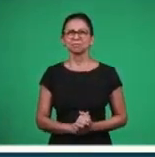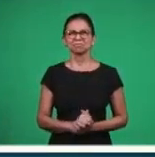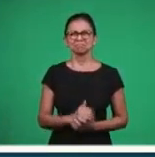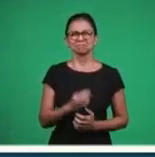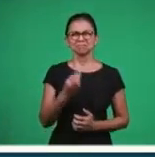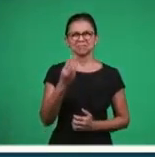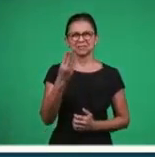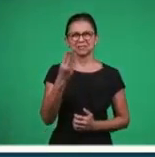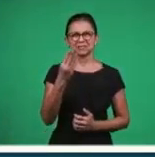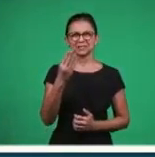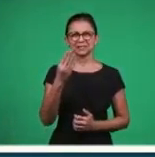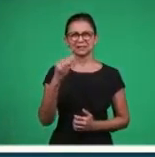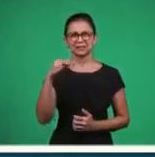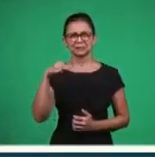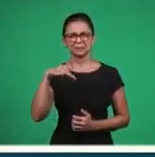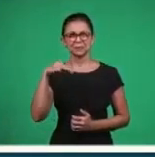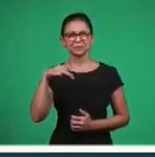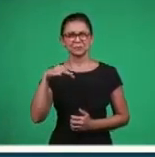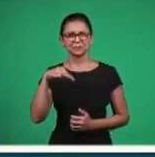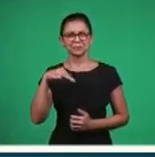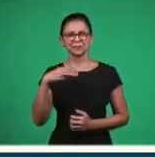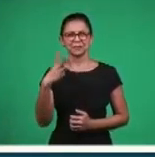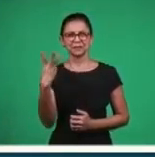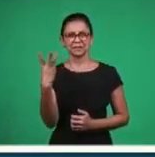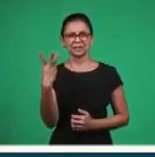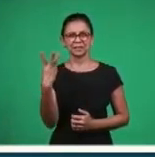to back up your answers. 3 minutes, right?